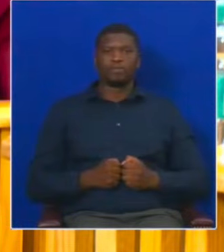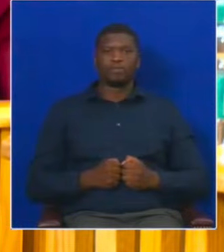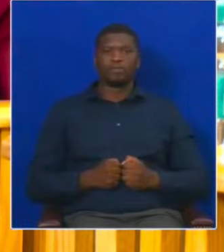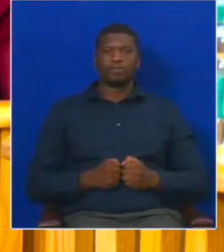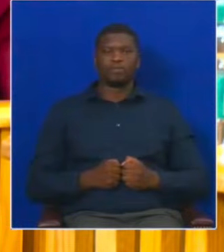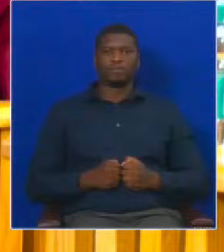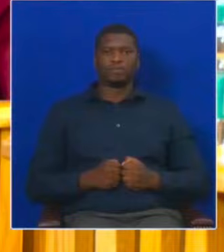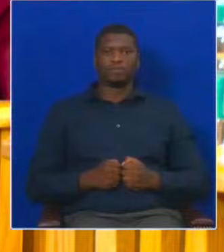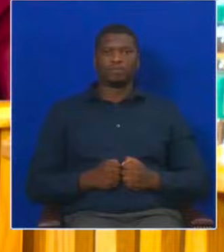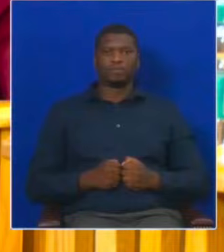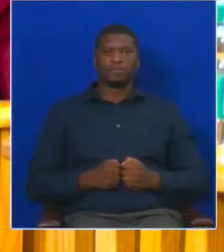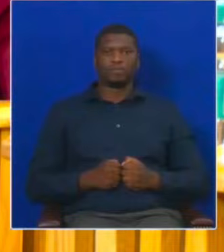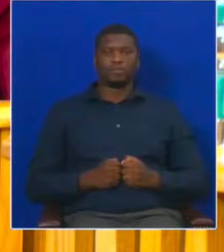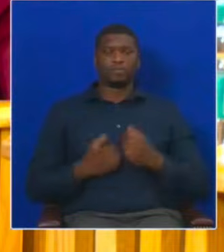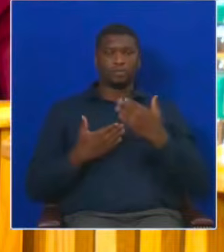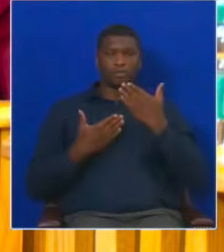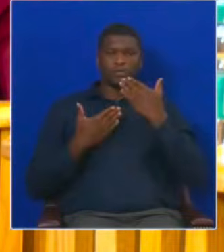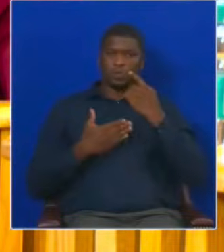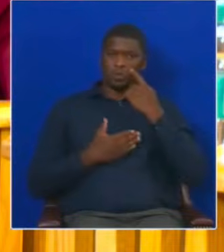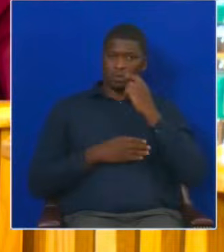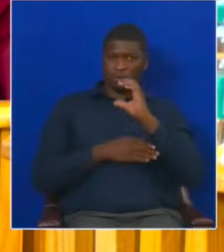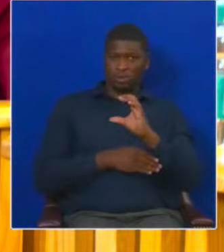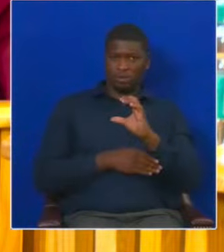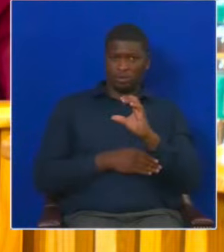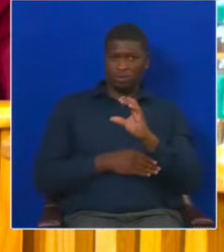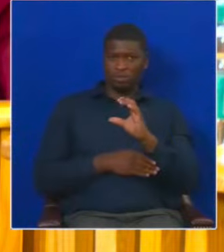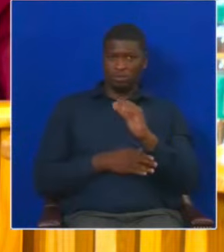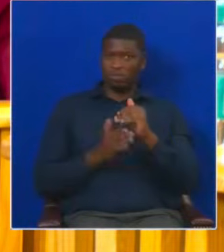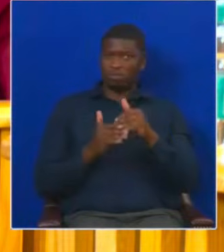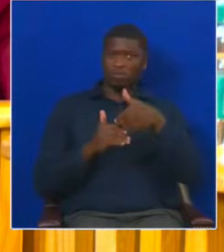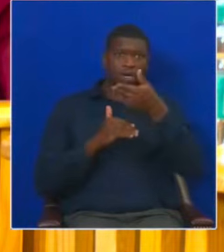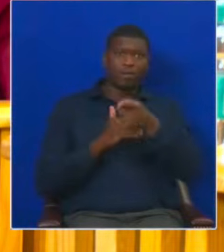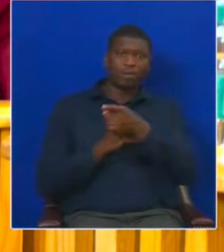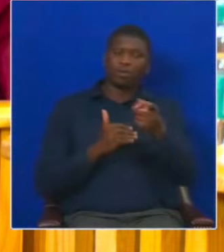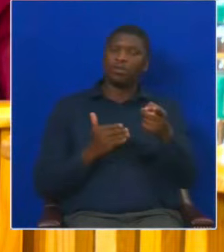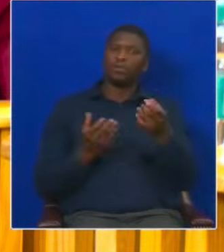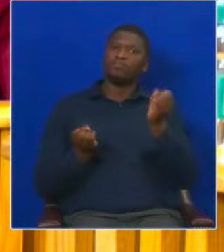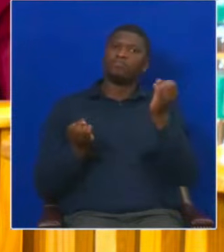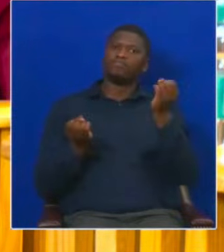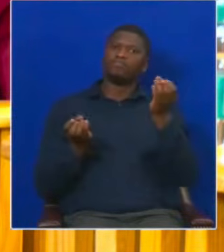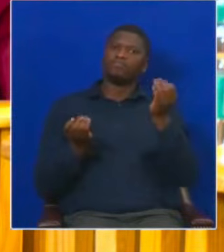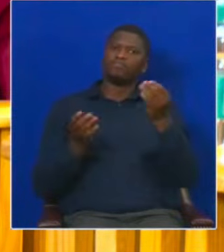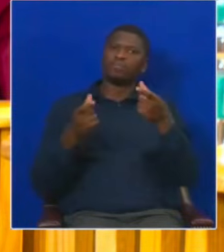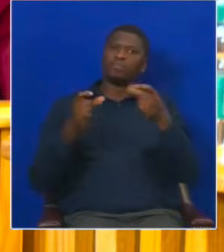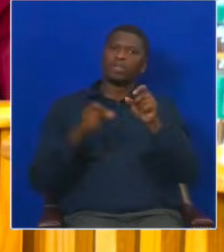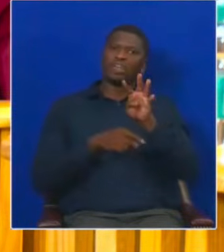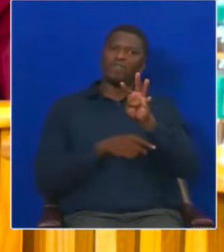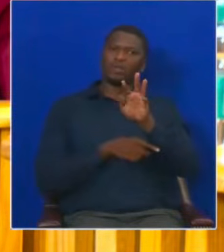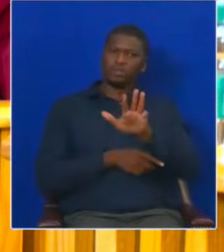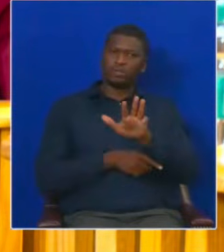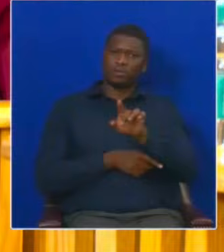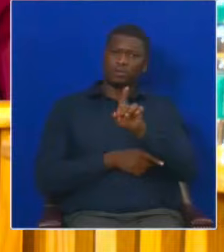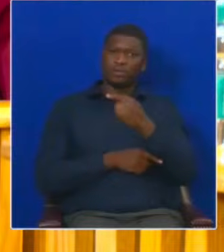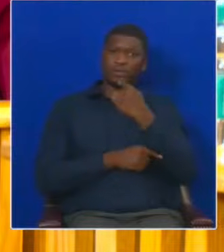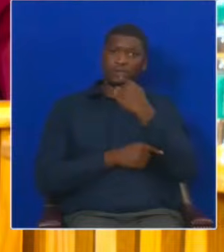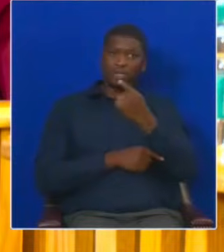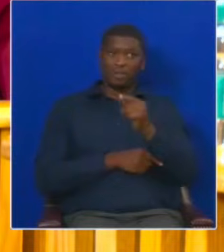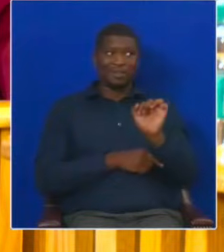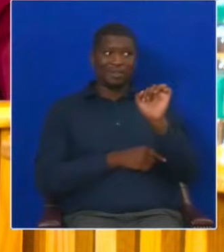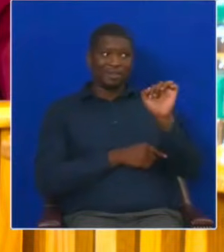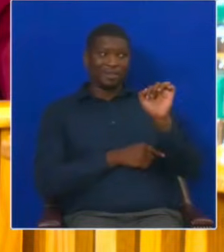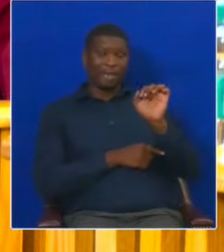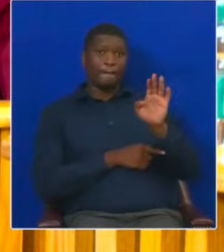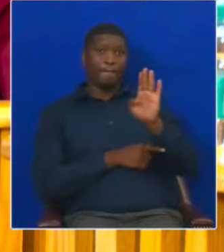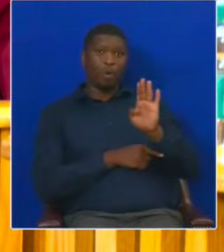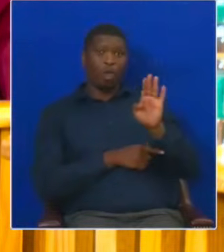Thank you, Witness C. You then state in paragraph 49 that the Brooklyn inquiry was thereafter